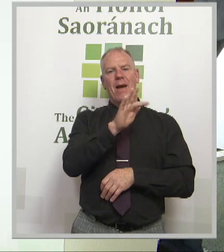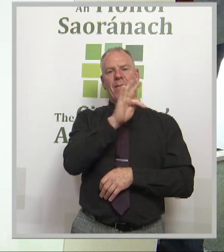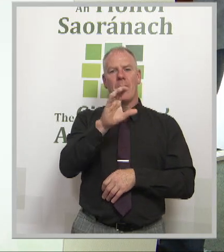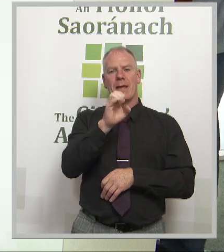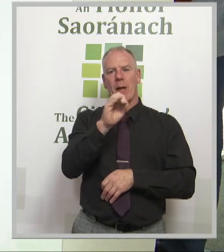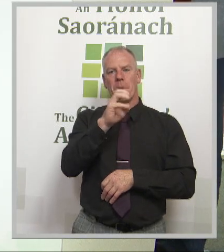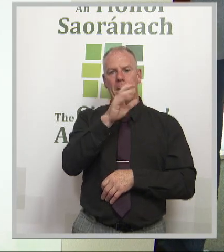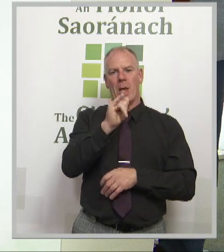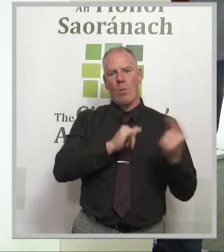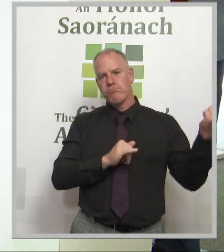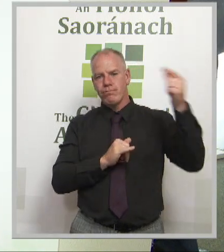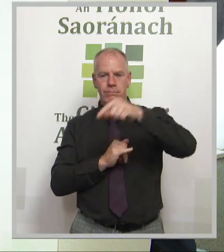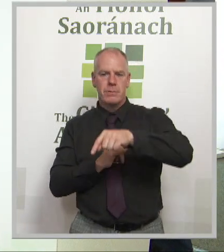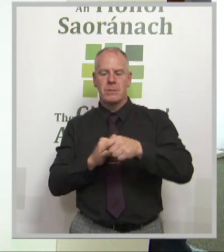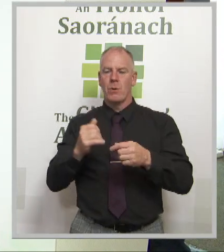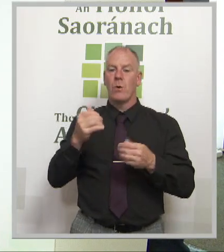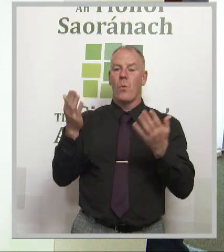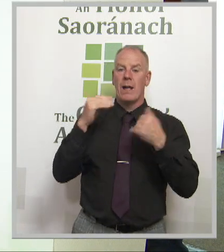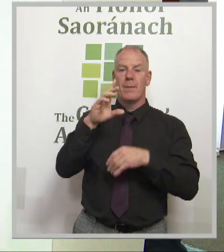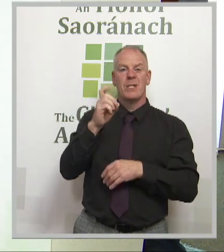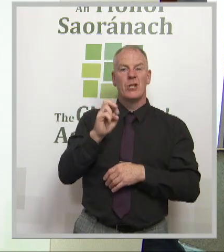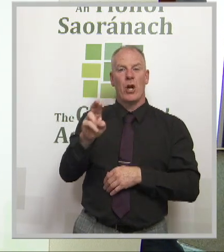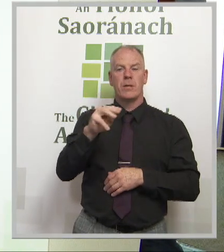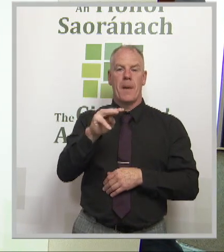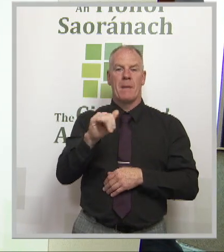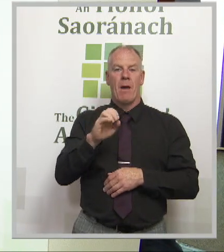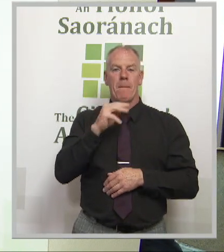please join me in welcoming Dr Micheál O'Briain.